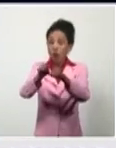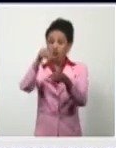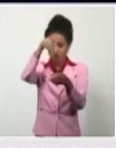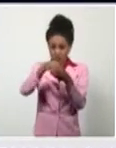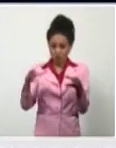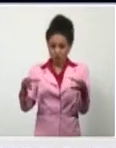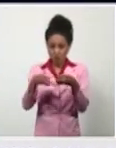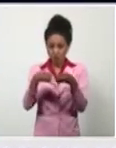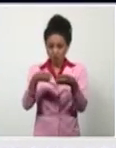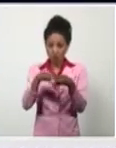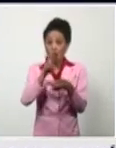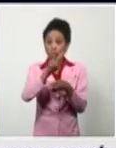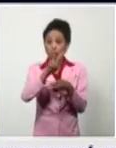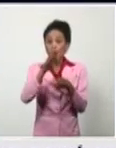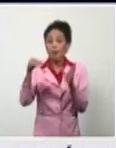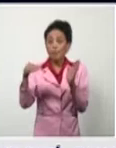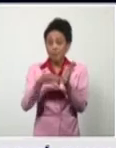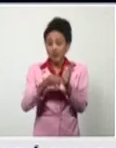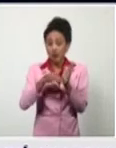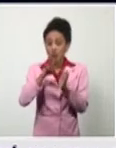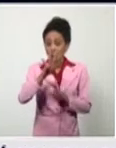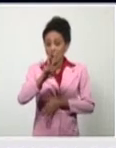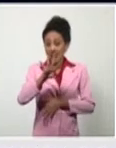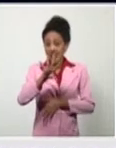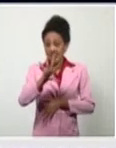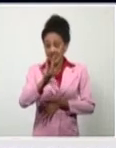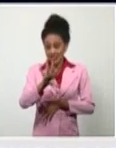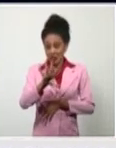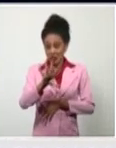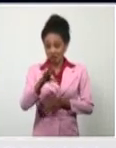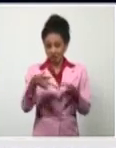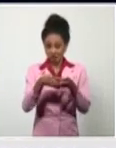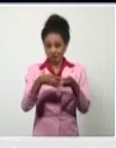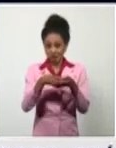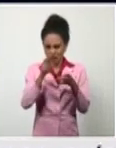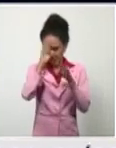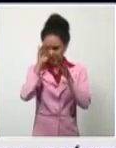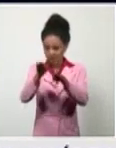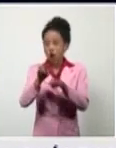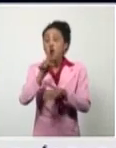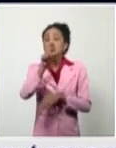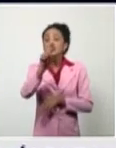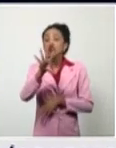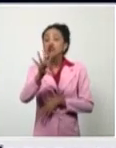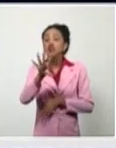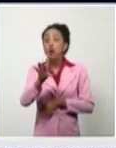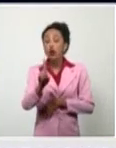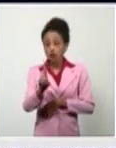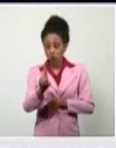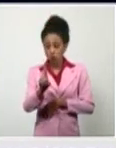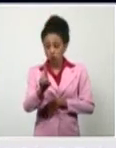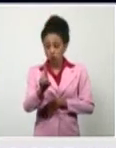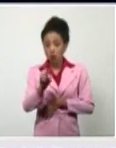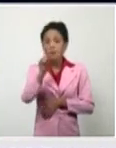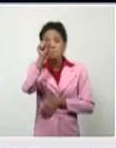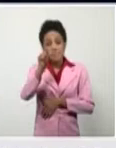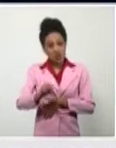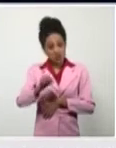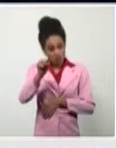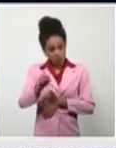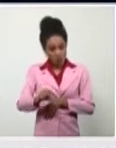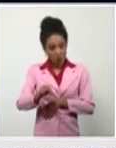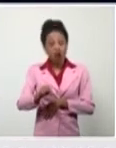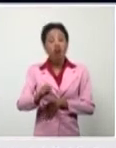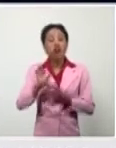151 remain hospitalized. These are the active cases that we have in the country